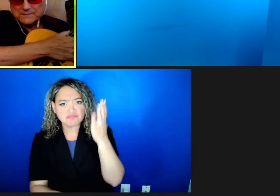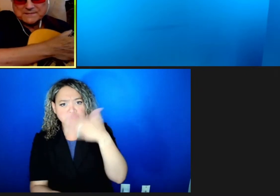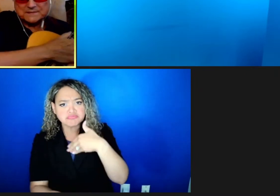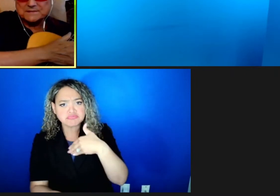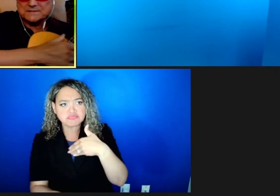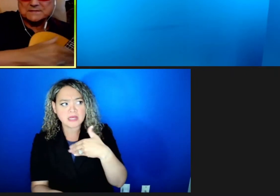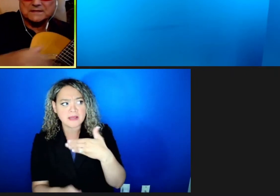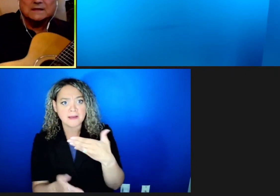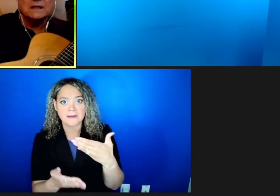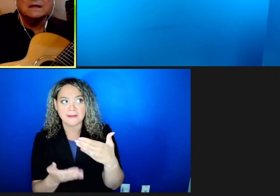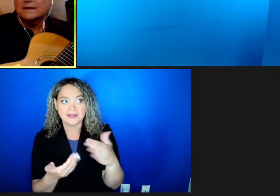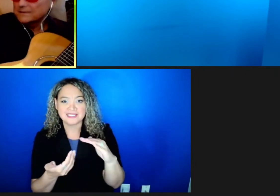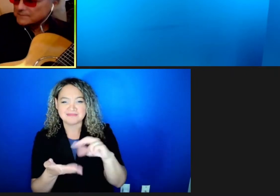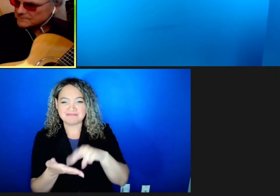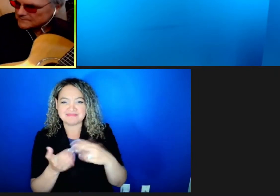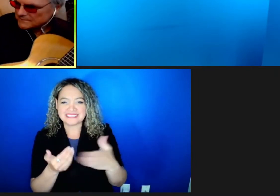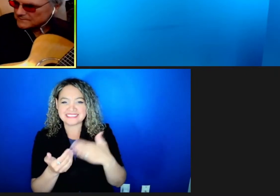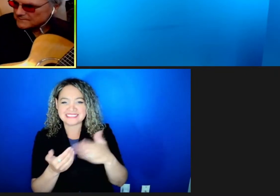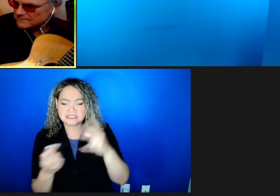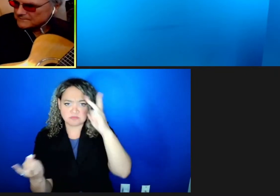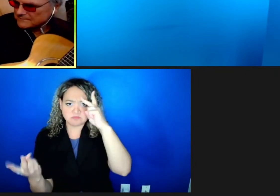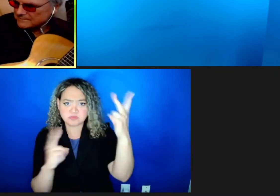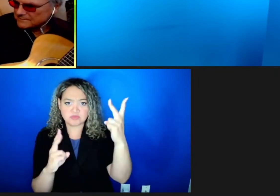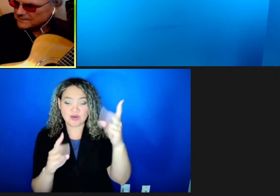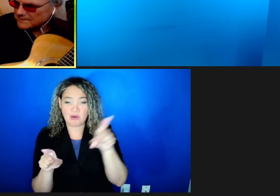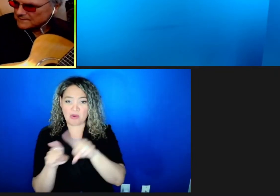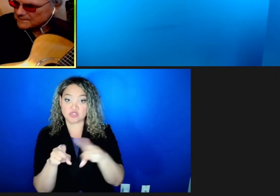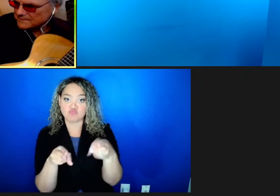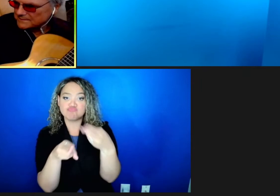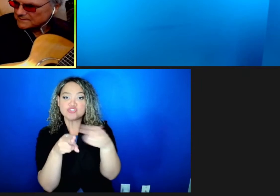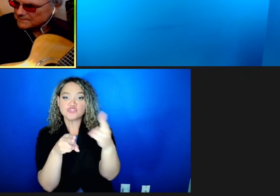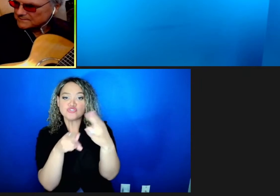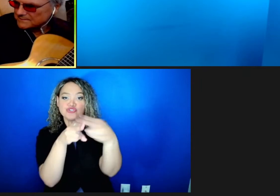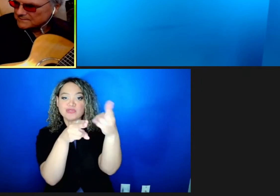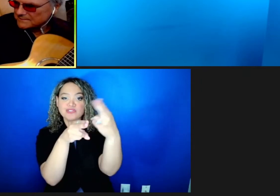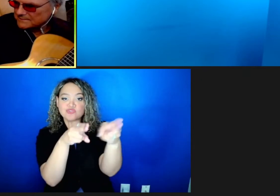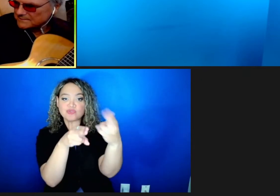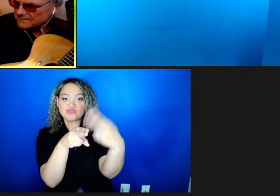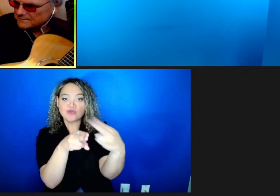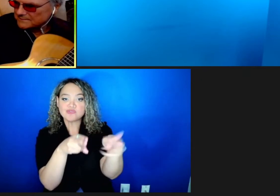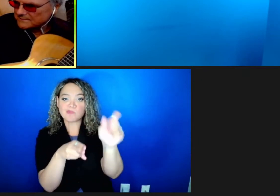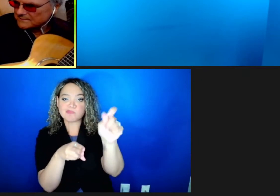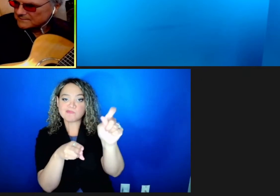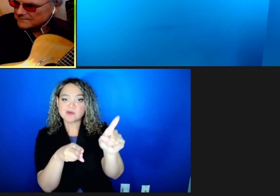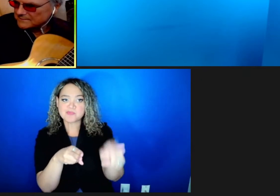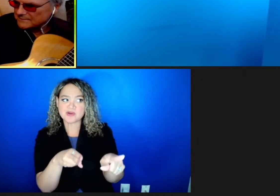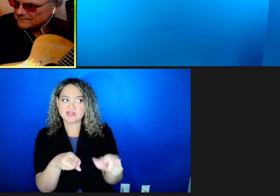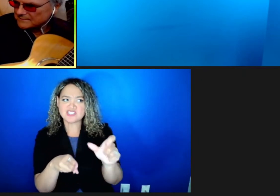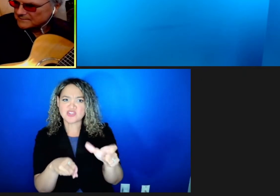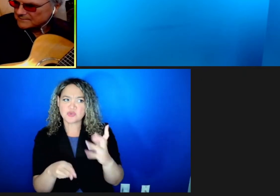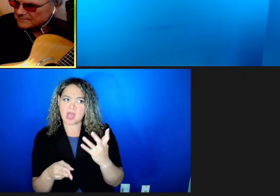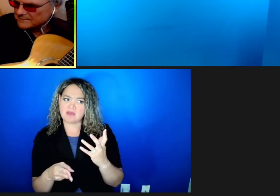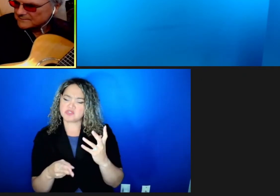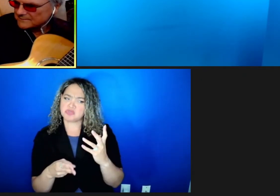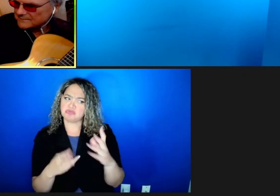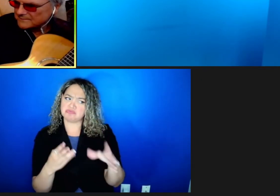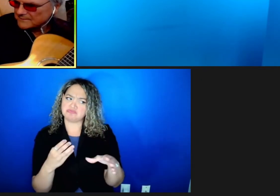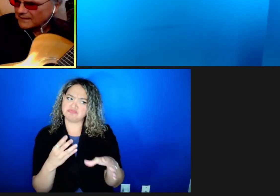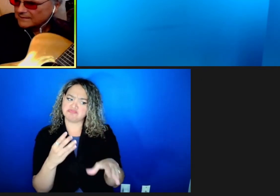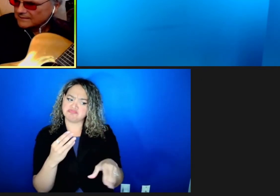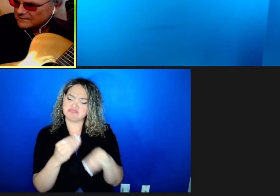be misunderstood. And they're short, you know, they're short messages. So you have to kind of fill in the blanks a lot of the time, you know,